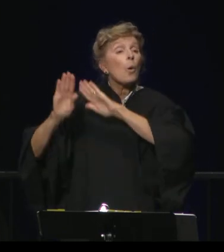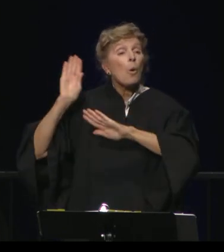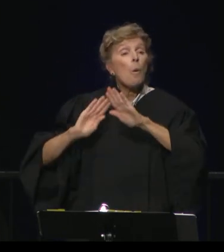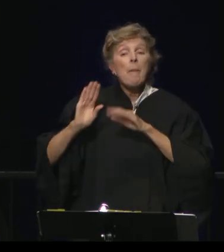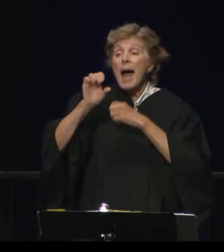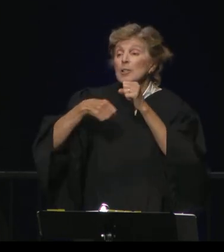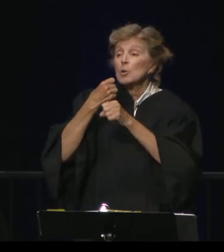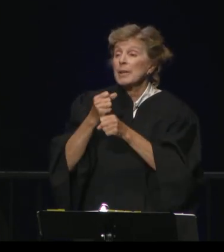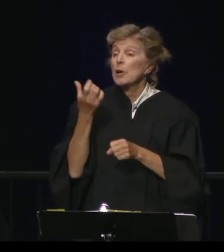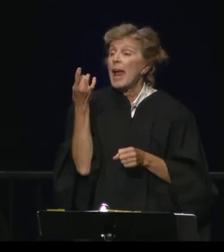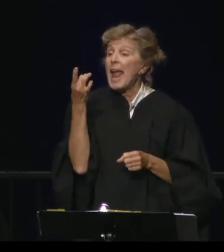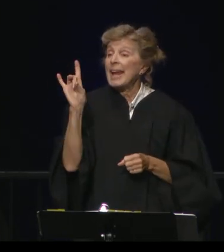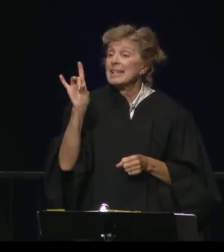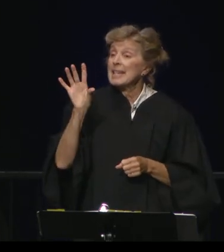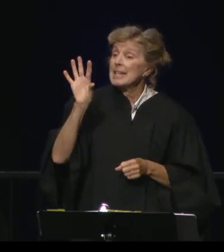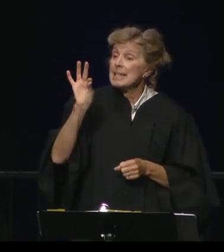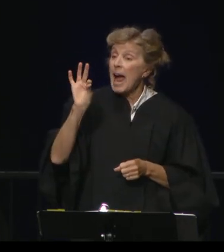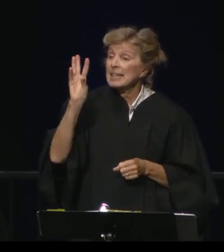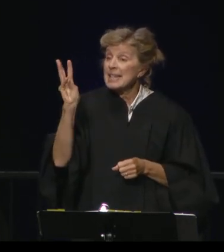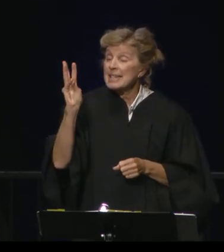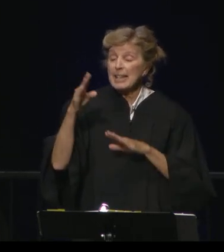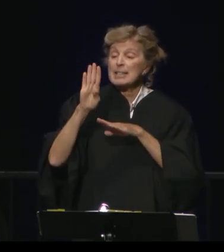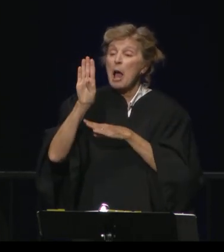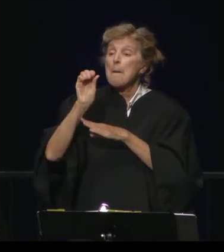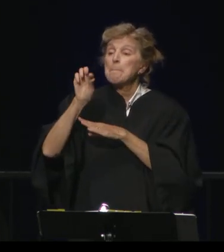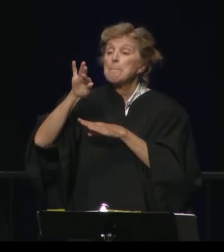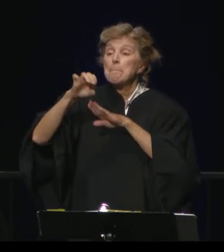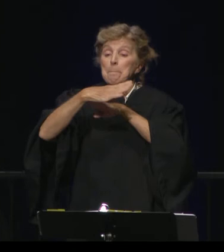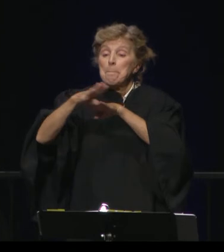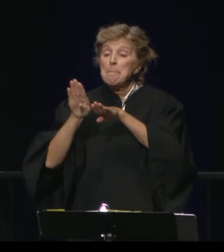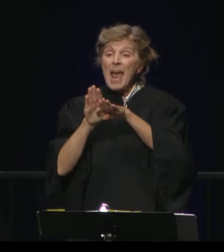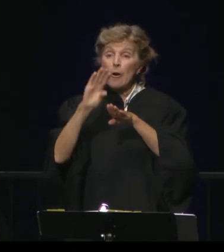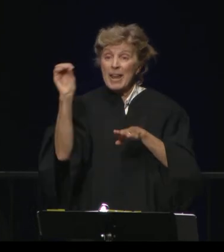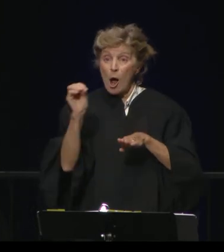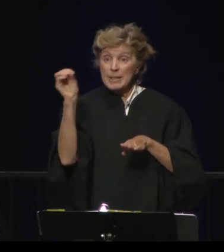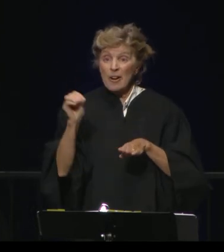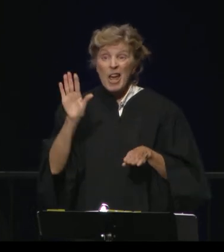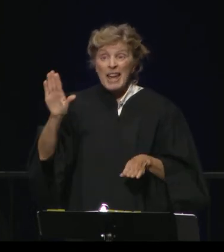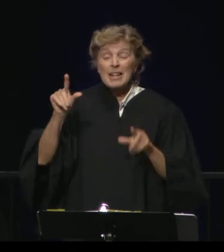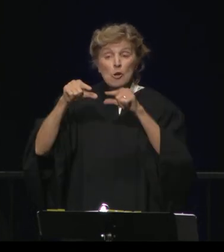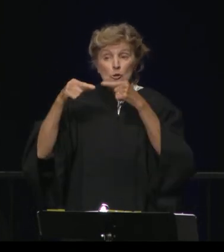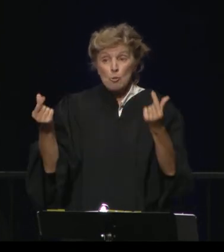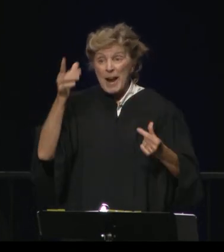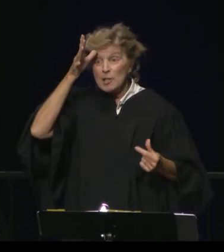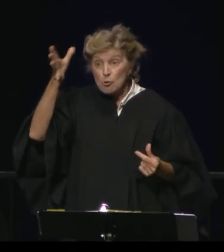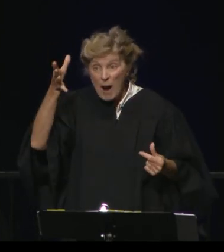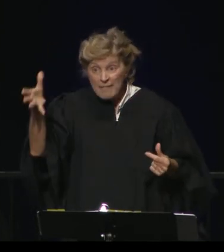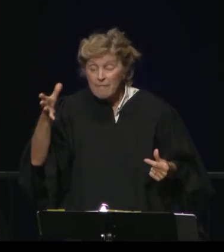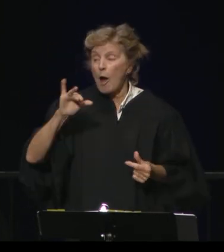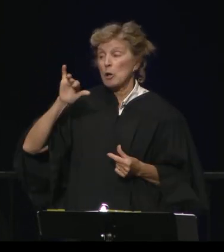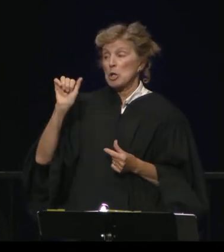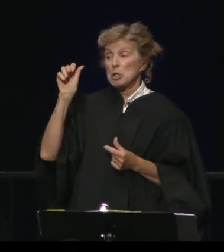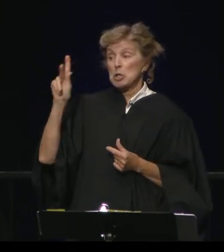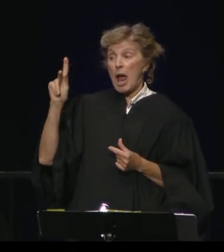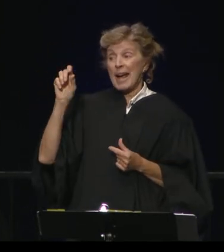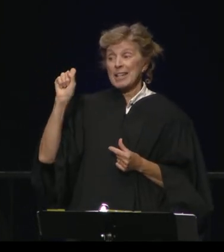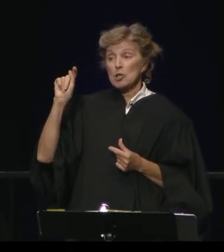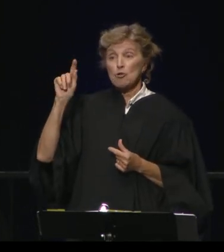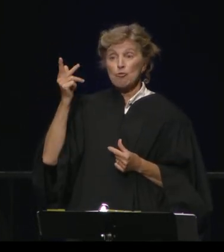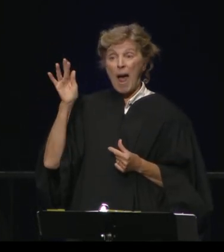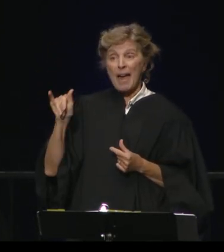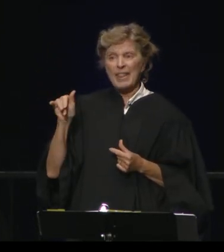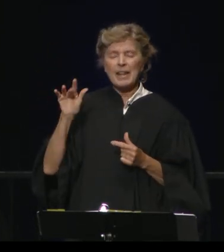year 1896 in Barrie, Ontario. His great-grandfather, Jack Straffy, answered the door of his